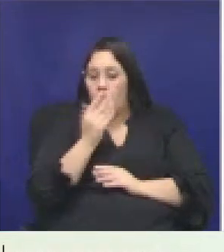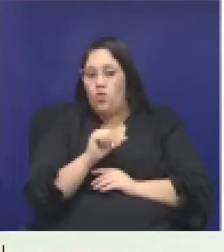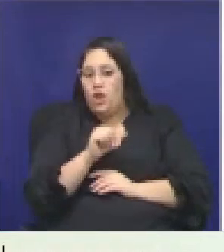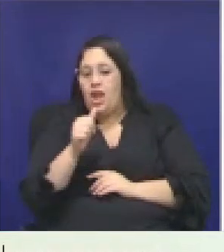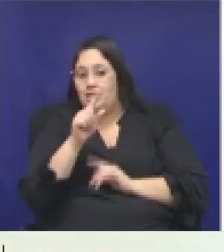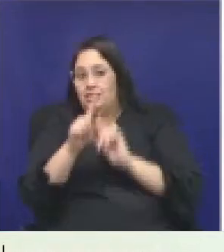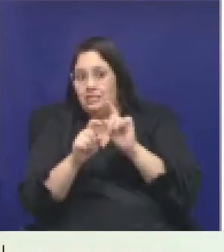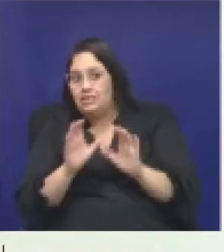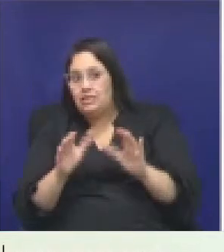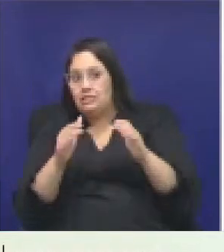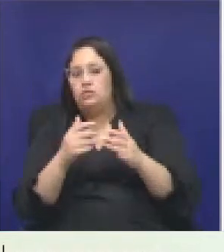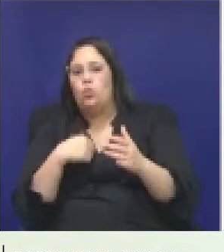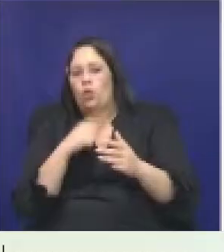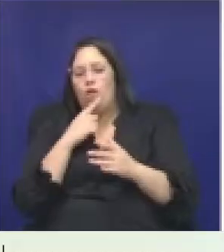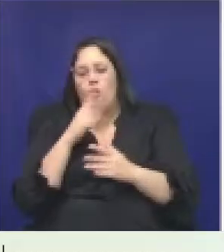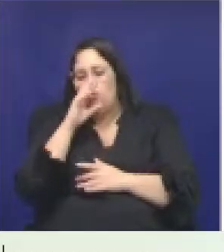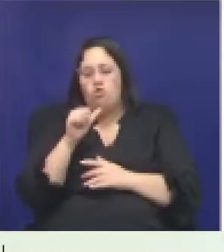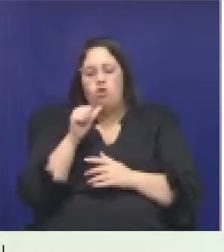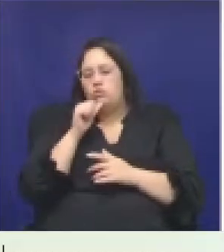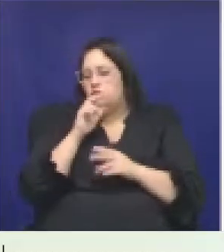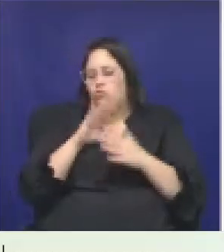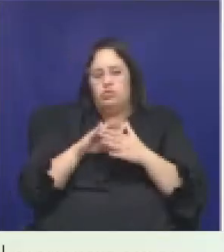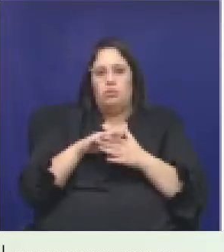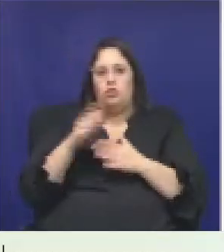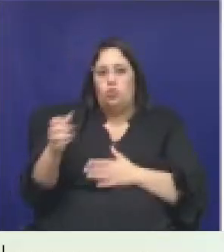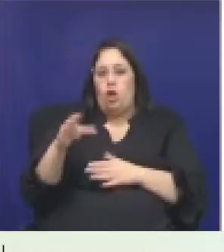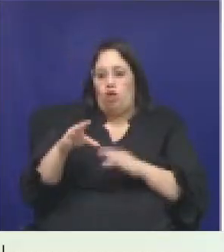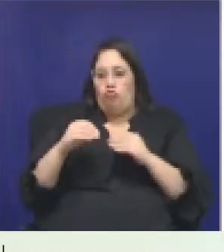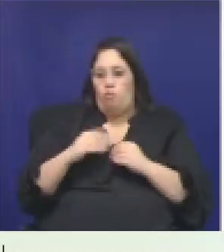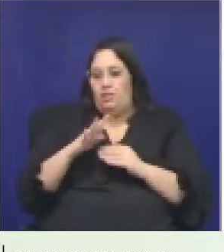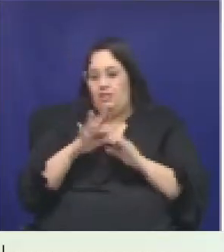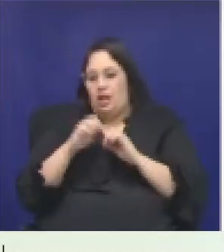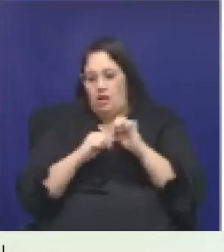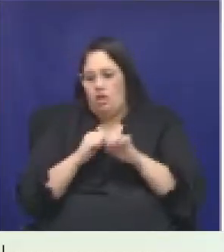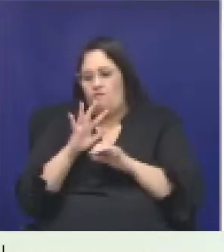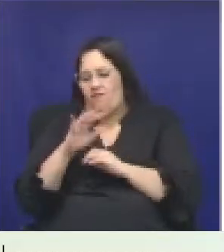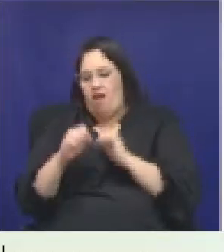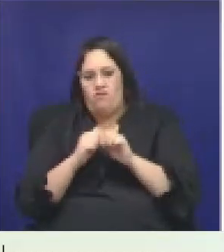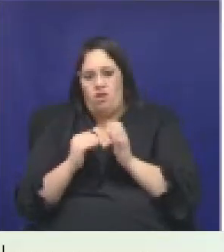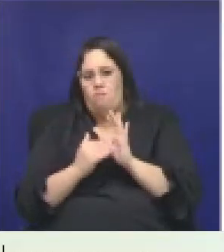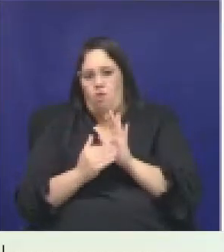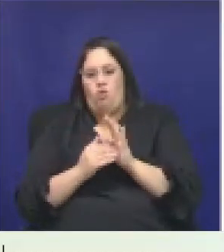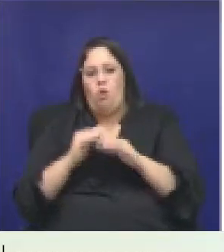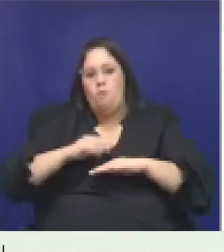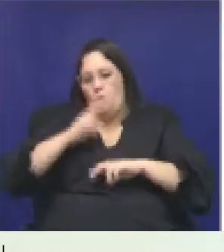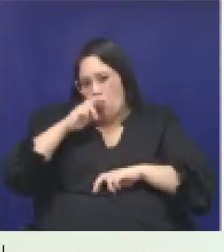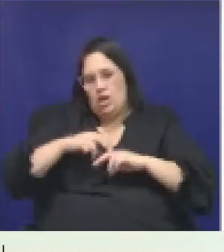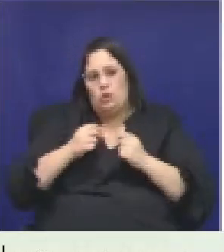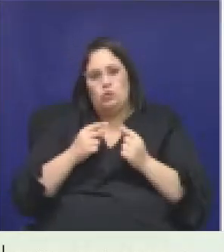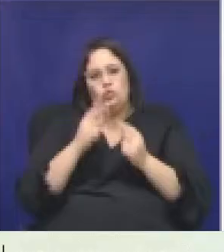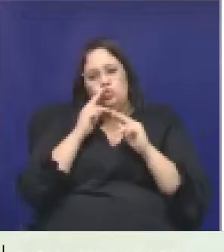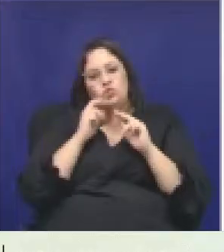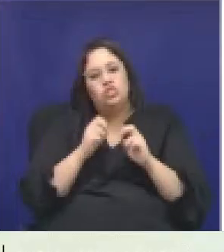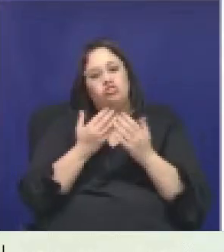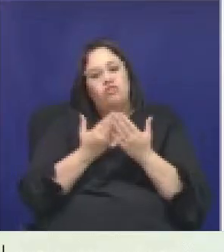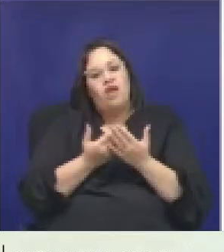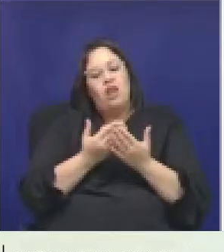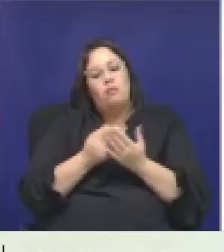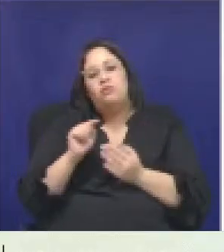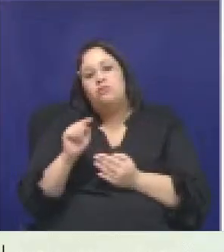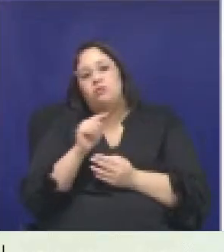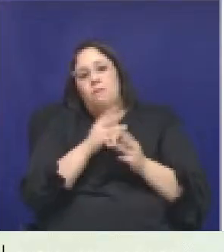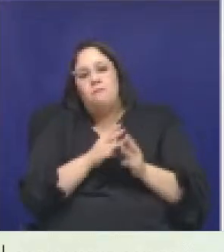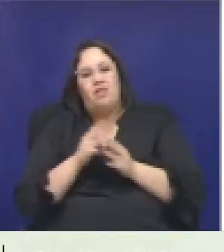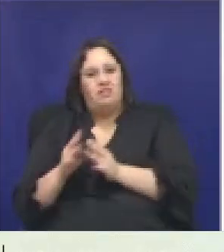census, we believe that it is not conclusive whether to adopt a 10-year or 5-year model, and that more should be done to research available census